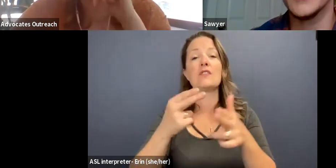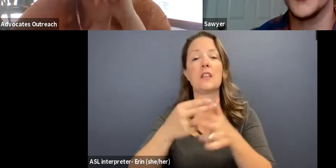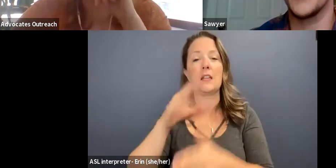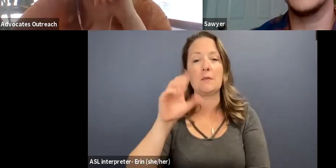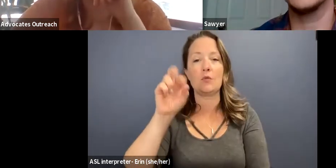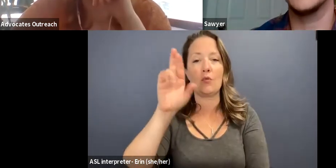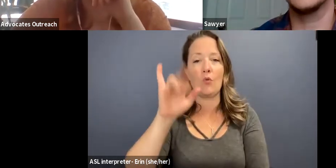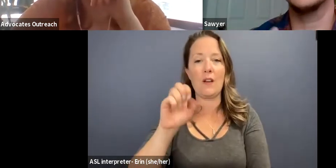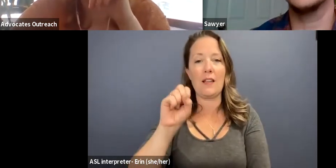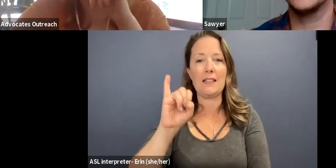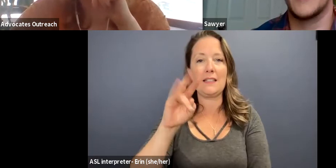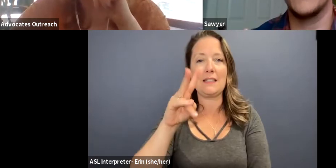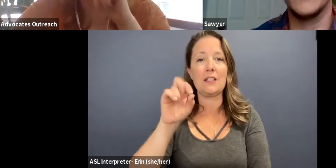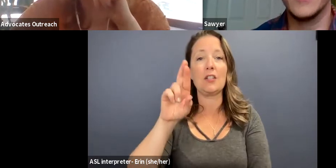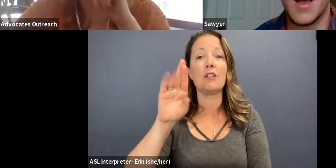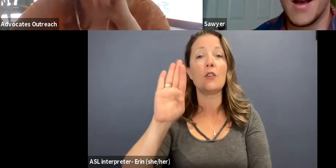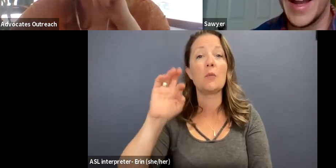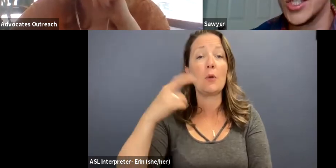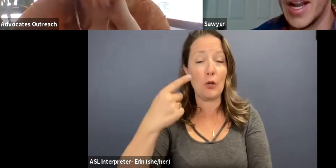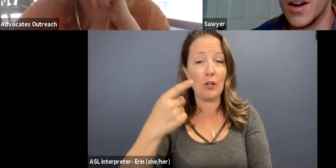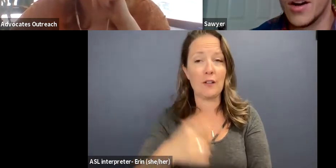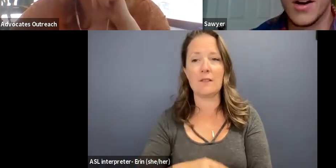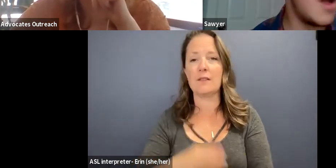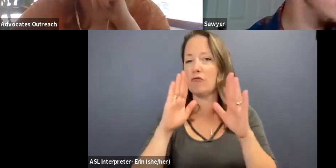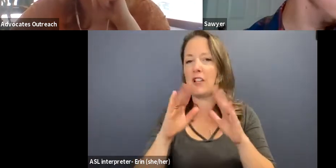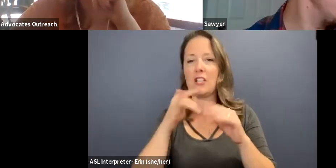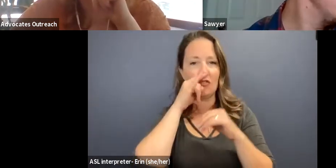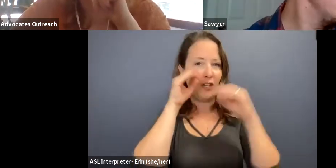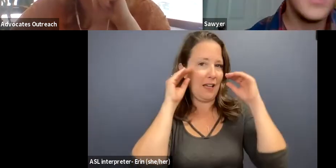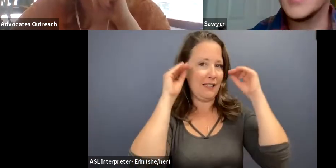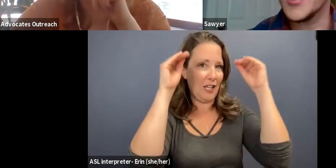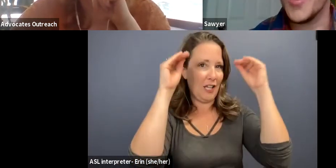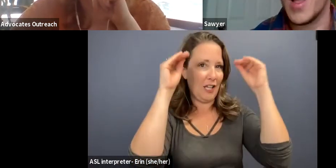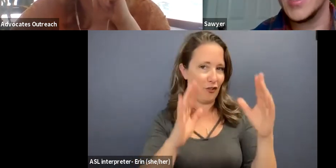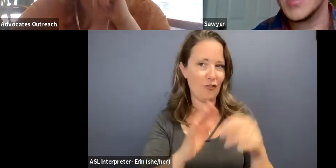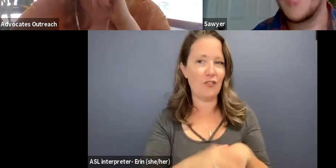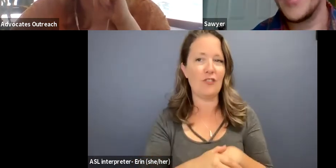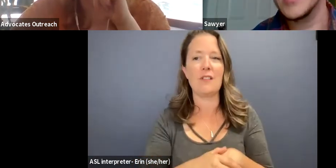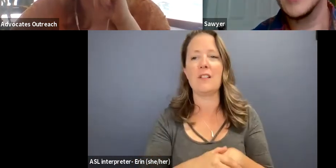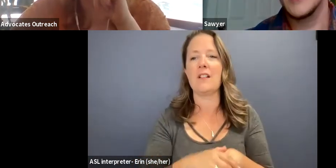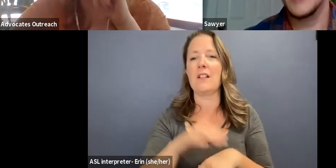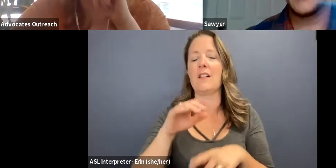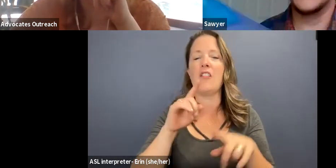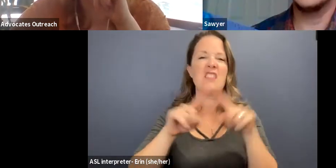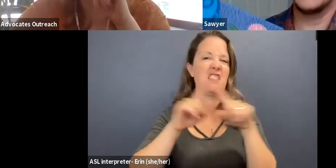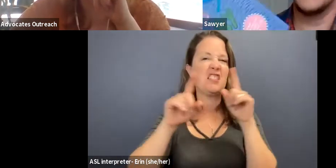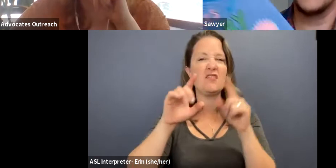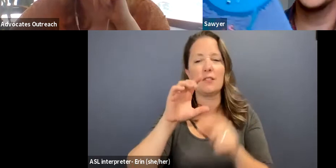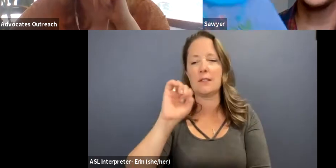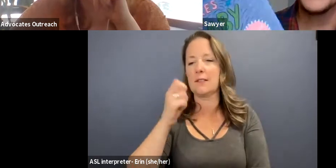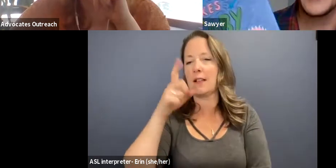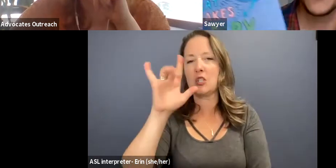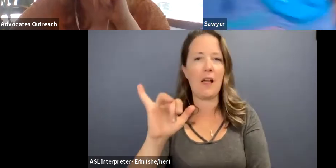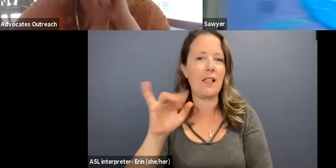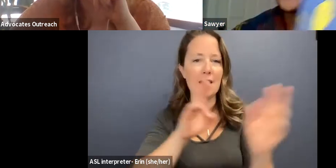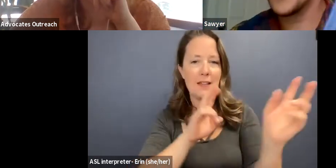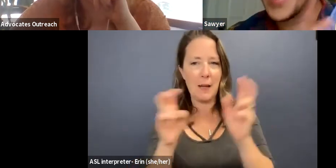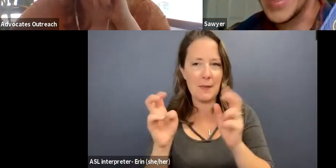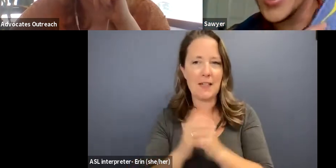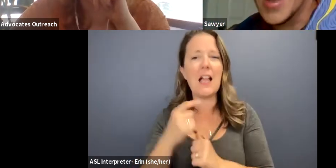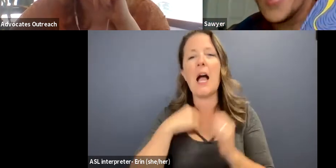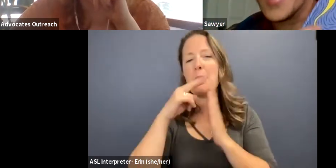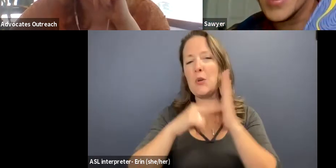need to say. The most important thing is just to focus on the values and like the core message that you want to share with your child and